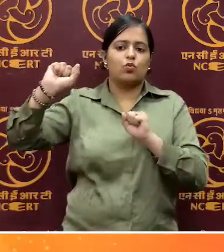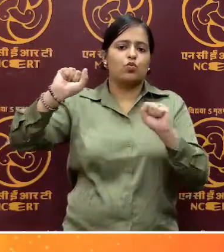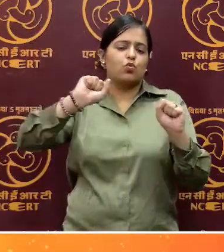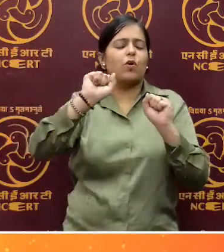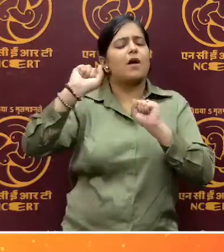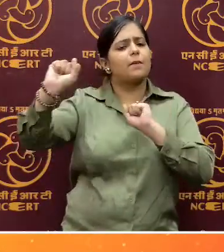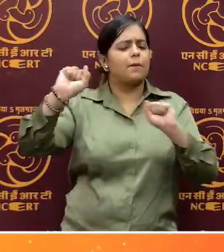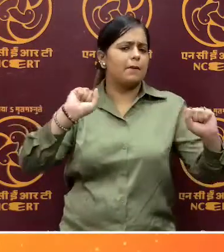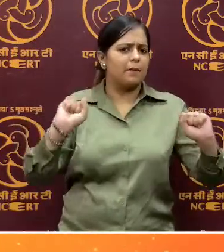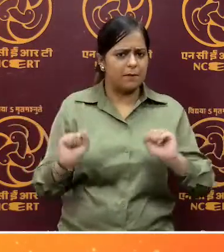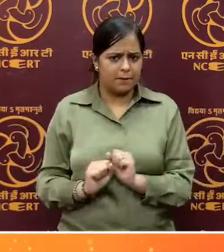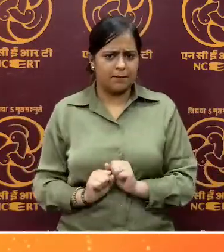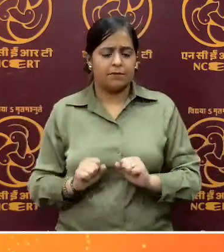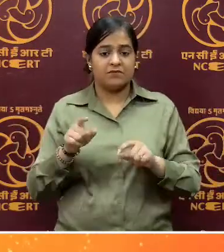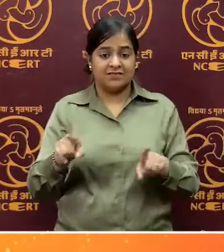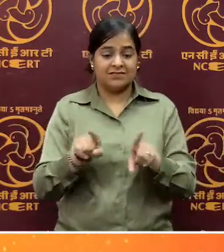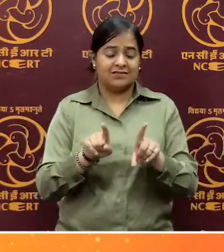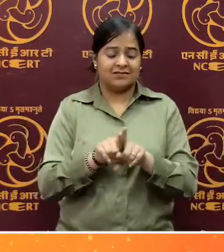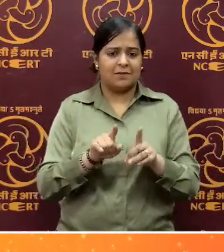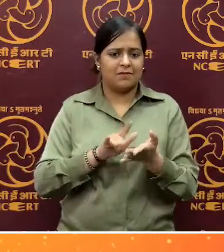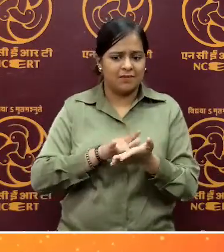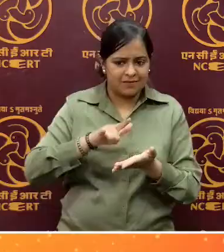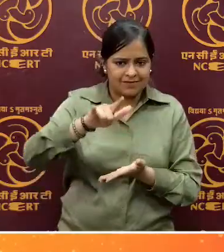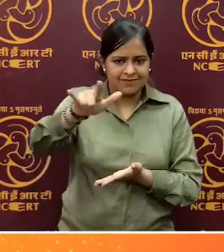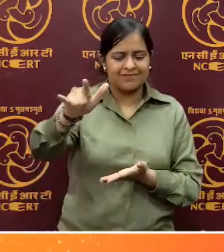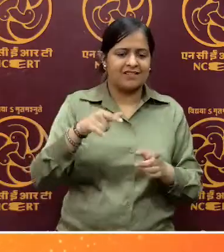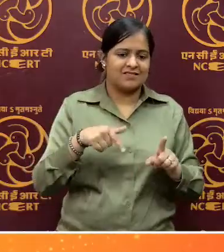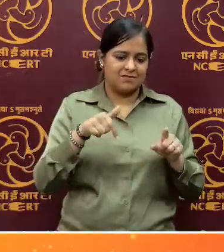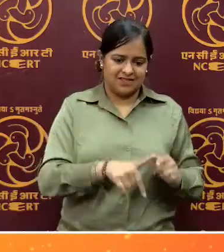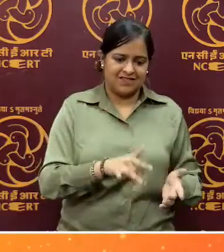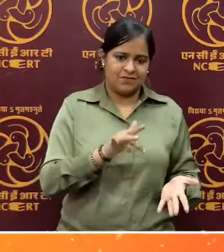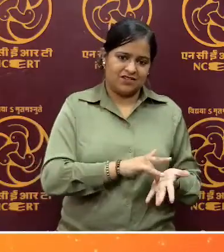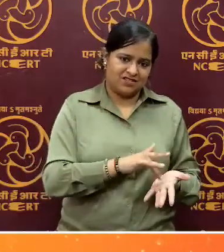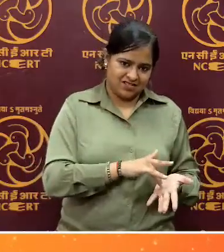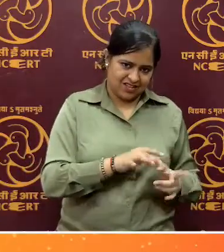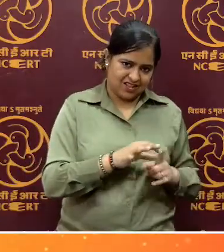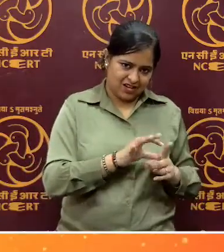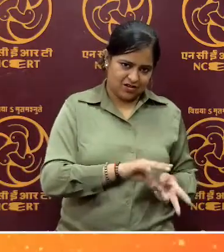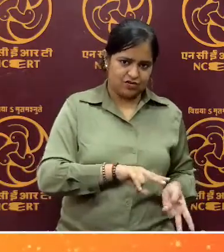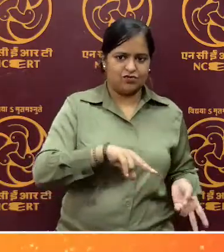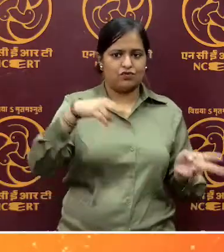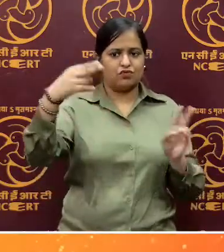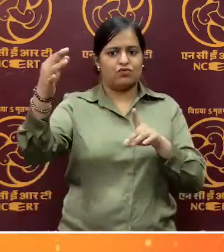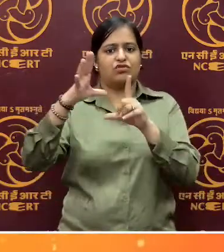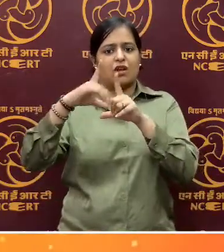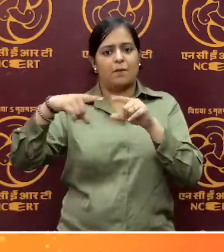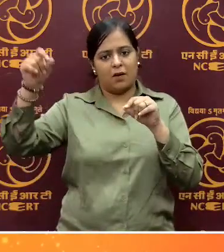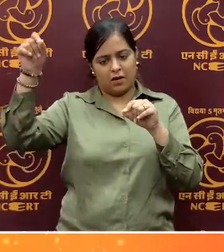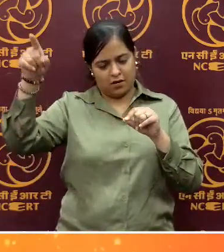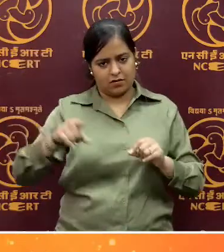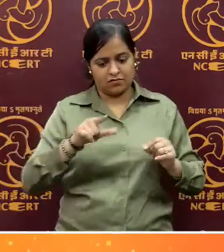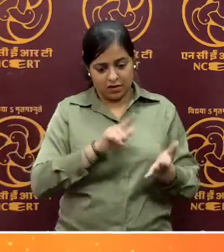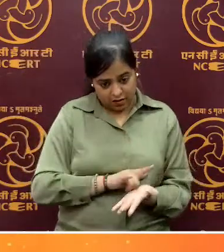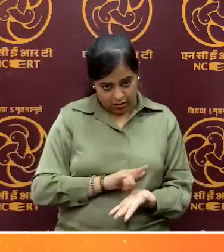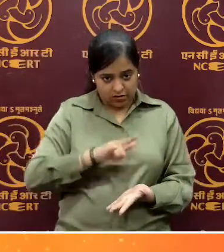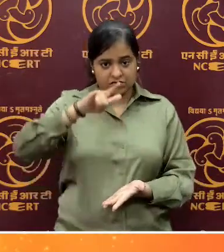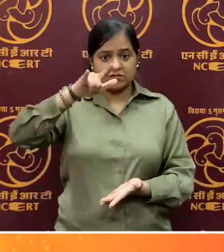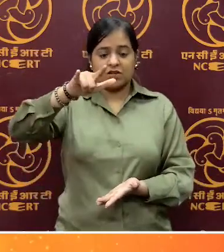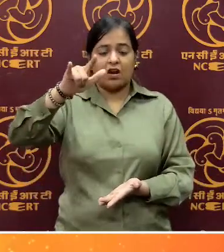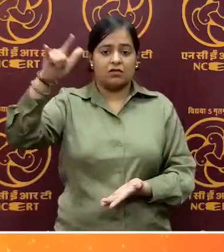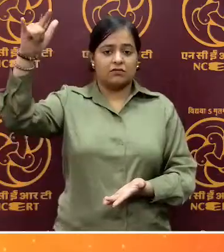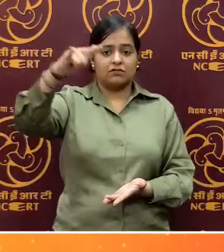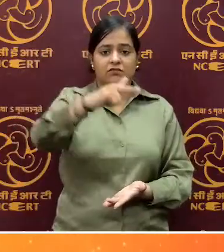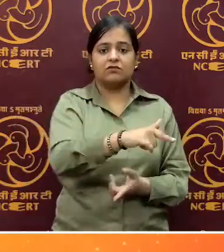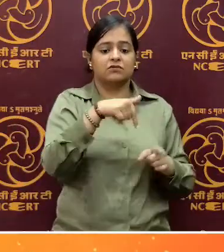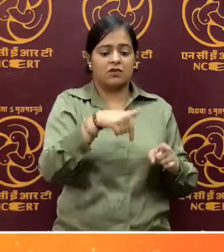Delhi. Planes moving in different direction from here to Japan, taking off from here and then from here to California.